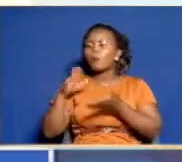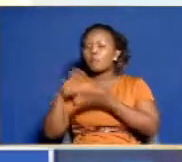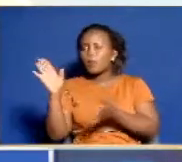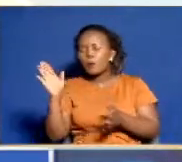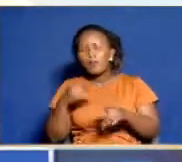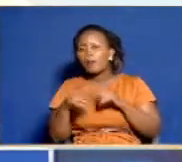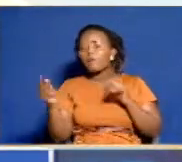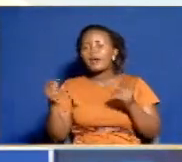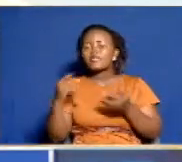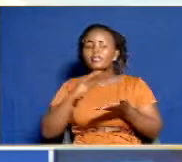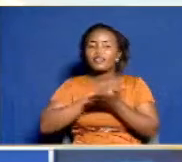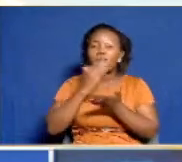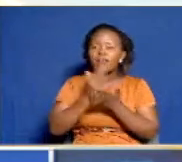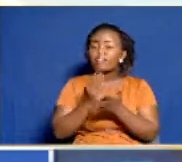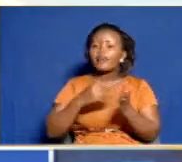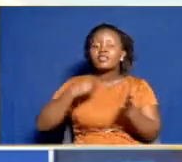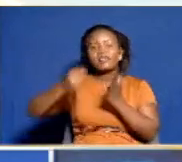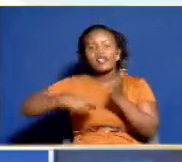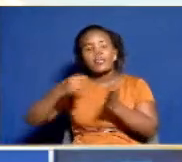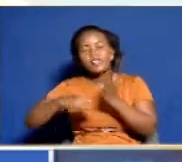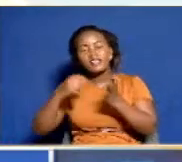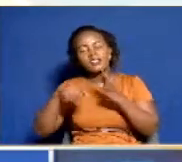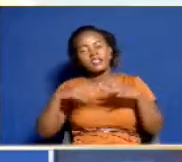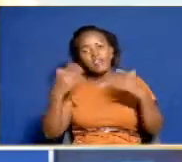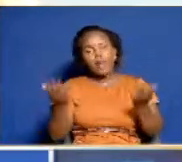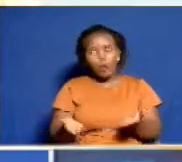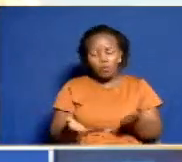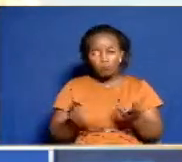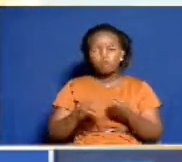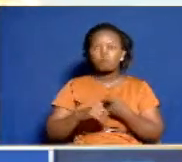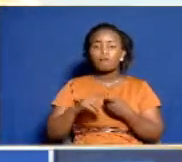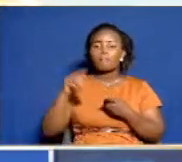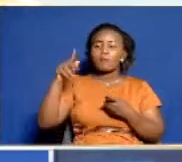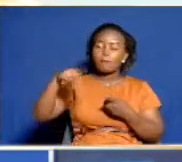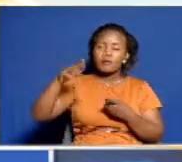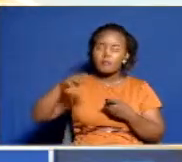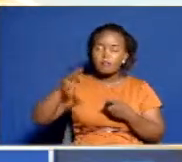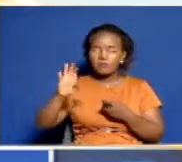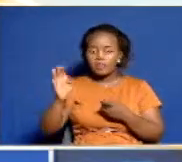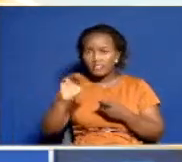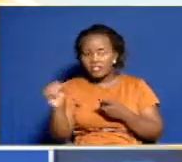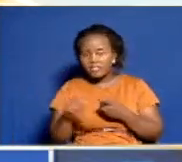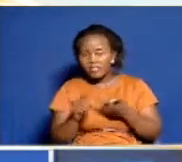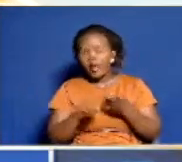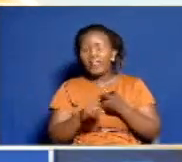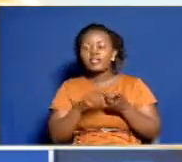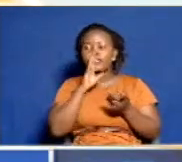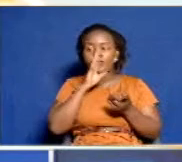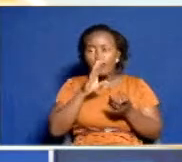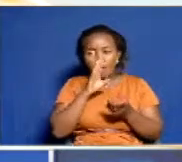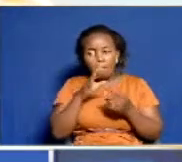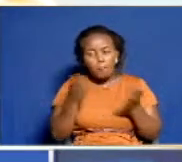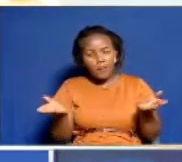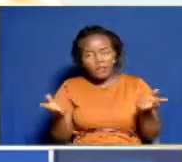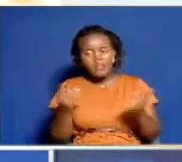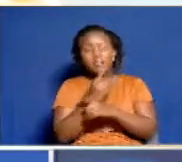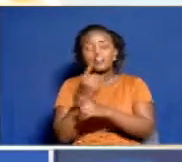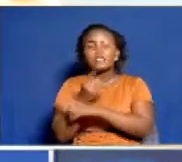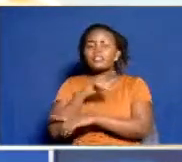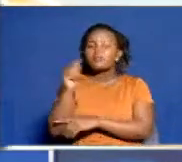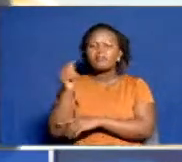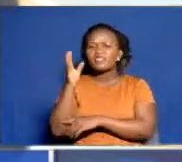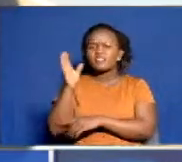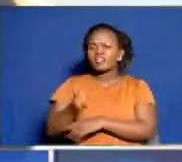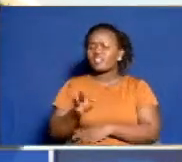industries besides taxes, PPPs, or borrowing? Here are opinions of various Kenyans who feel that